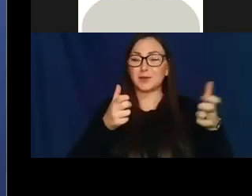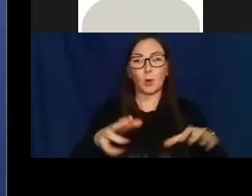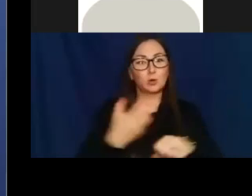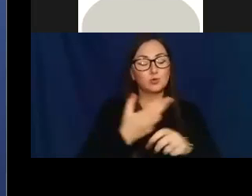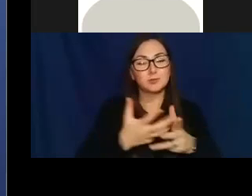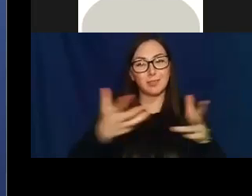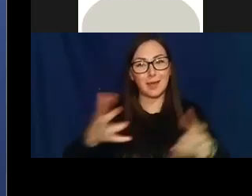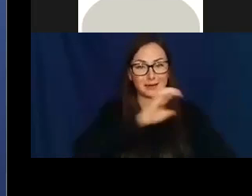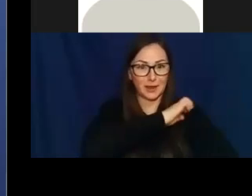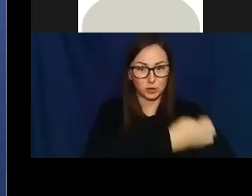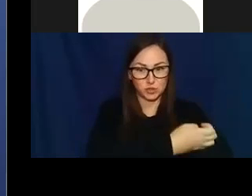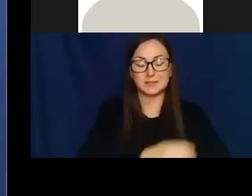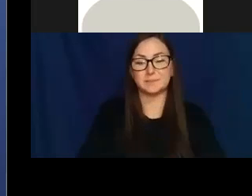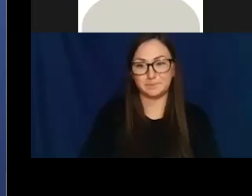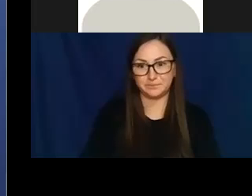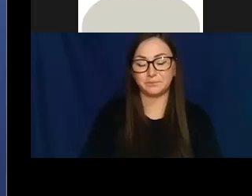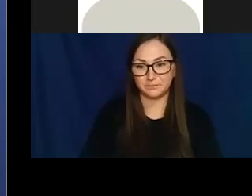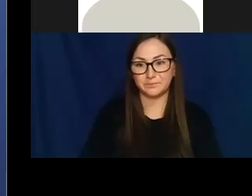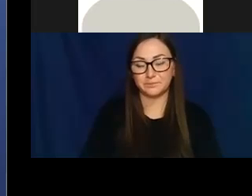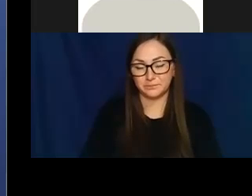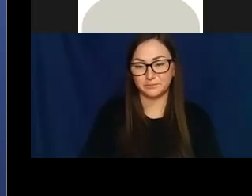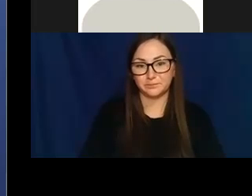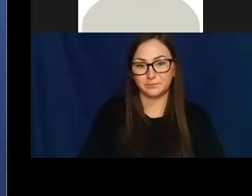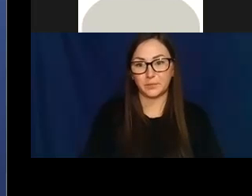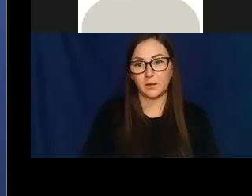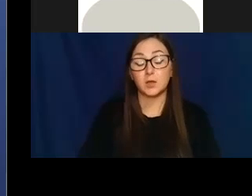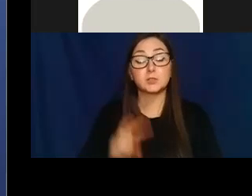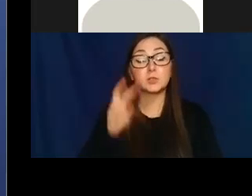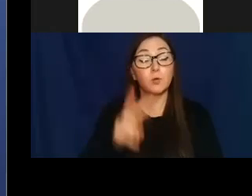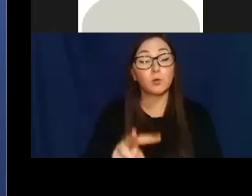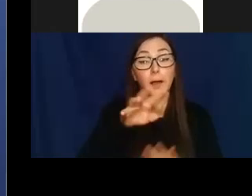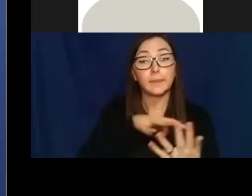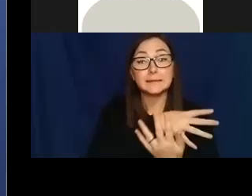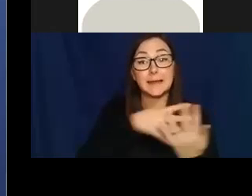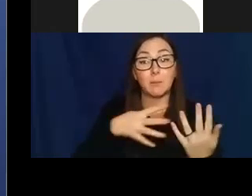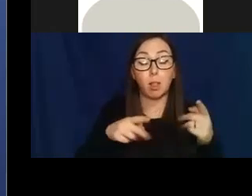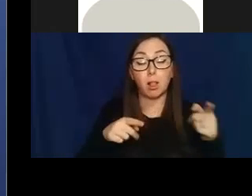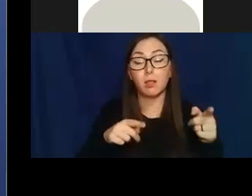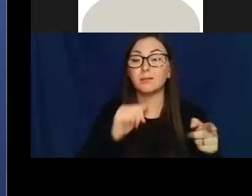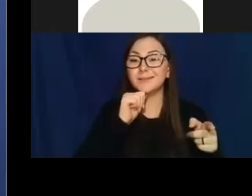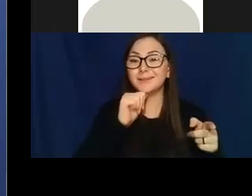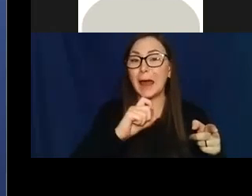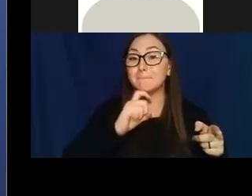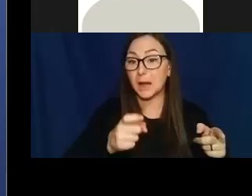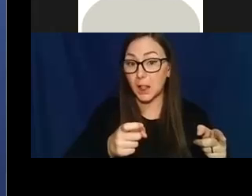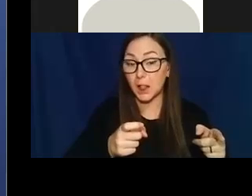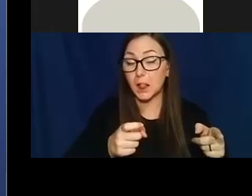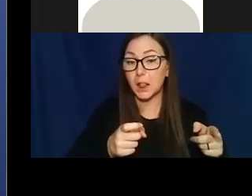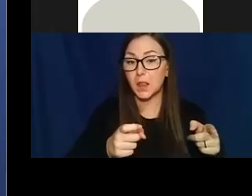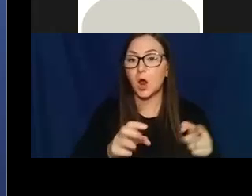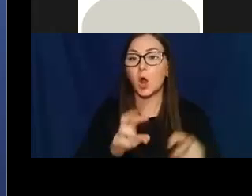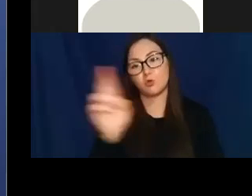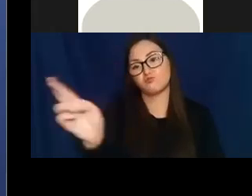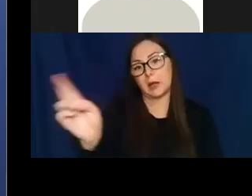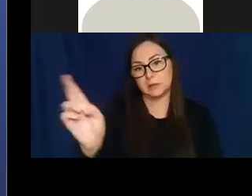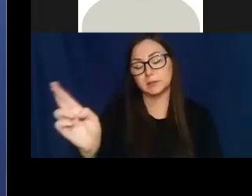gases, where the nonmetals are at on the periodic table, they're in the far right. Okay, and they have a